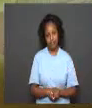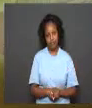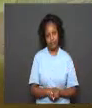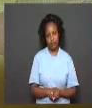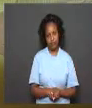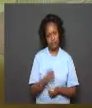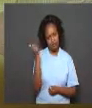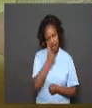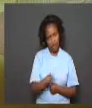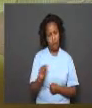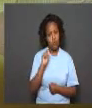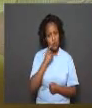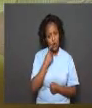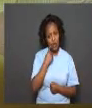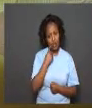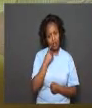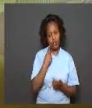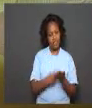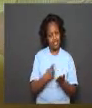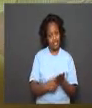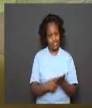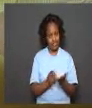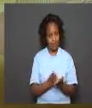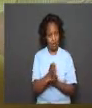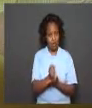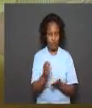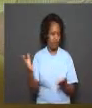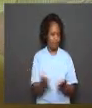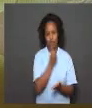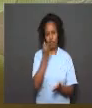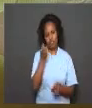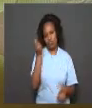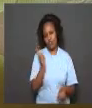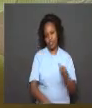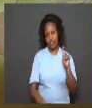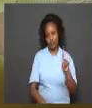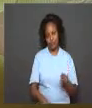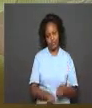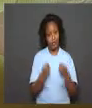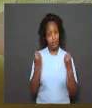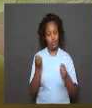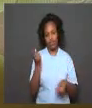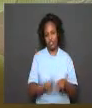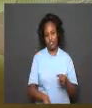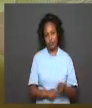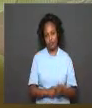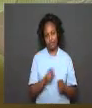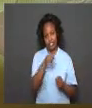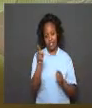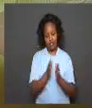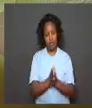No one can lawfully take these rights away from you. The